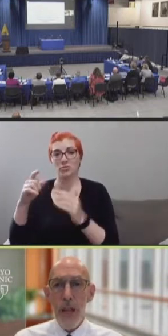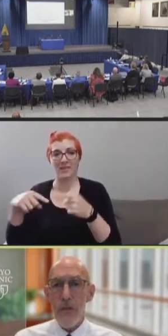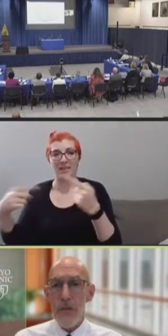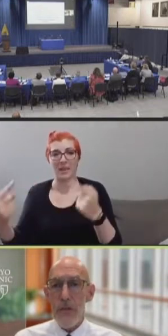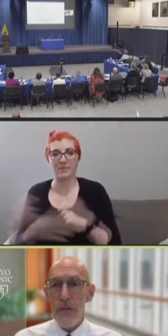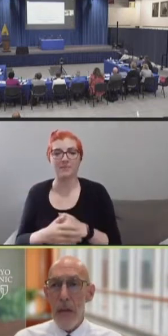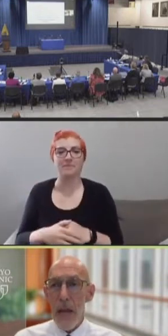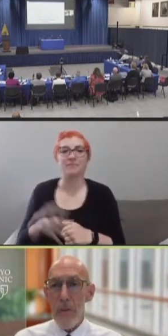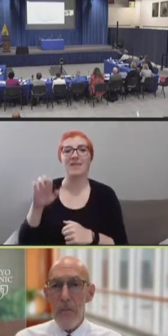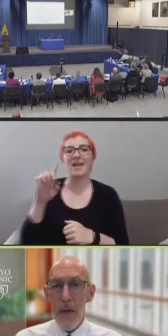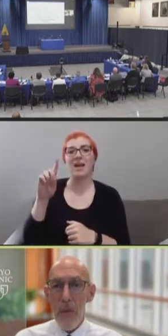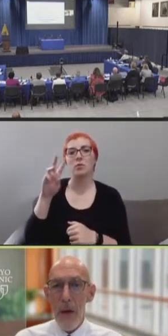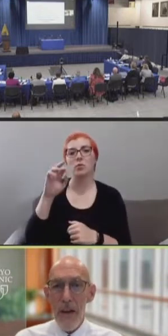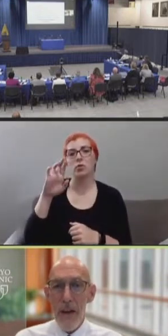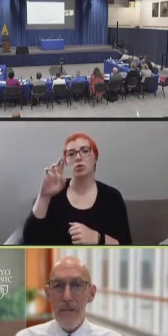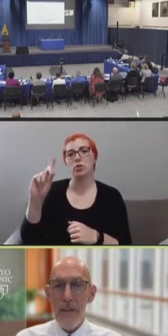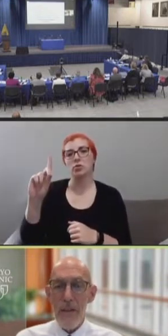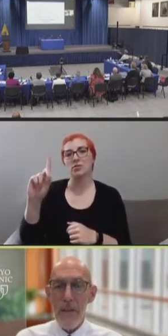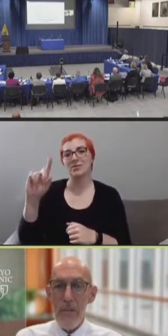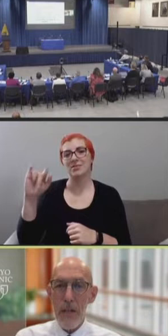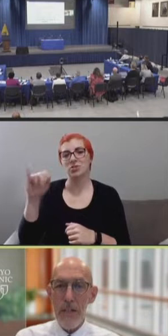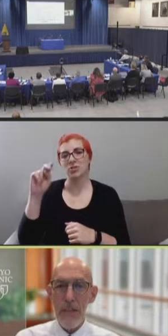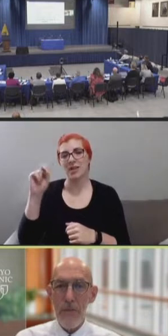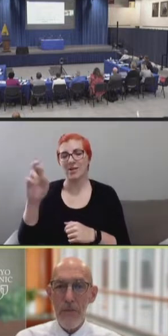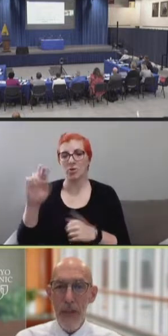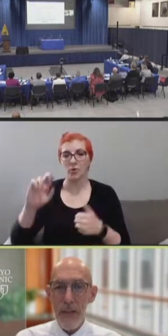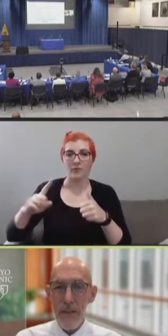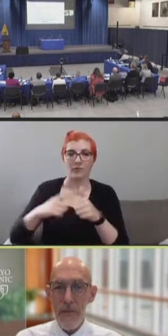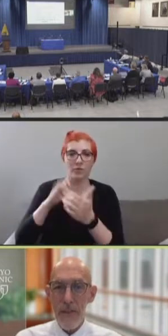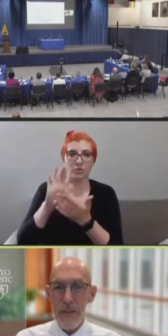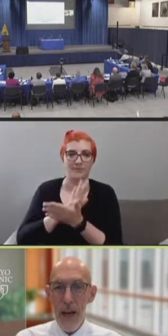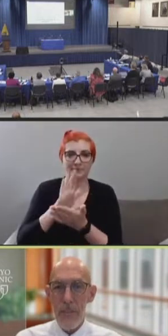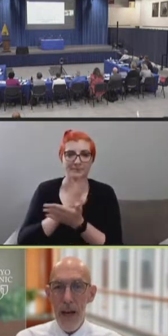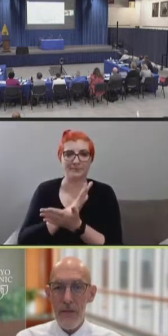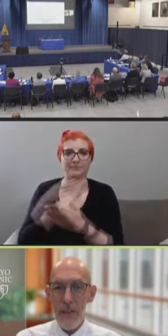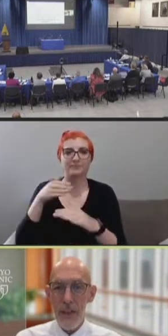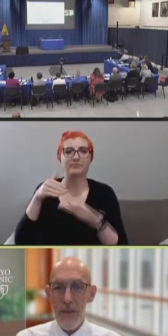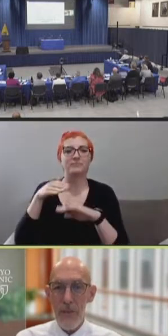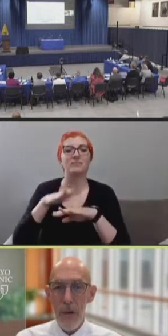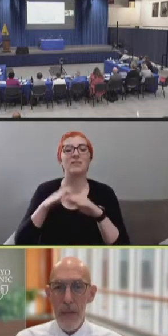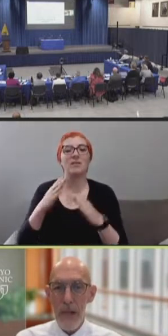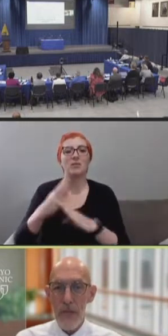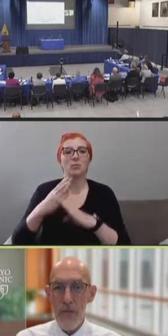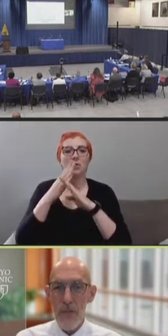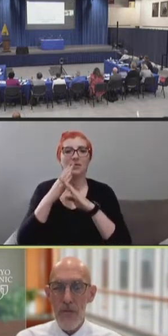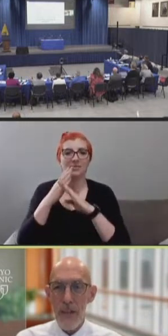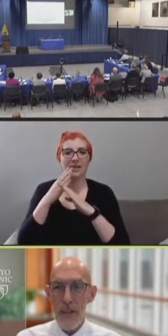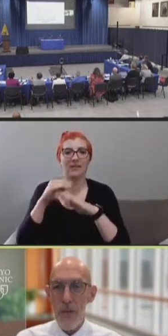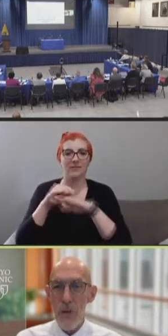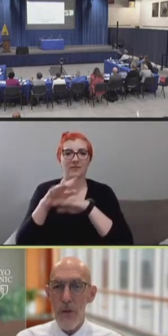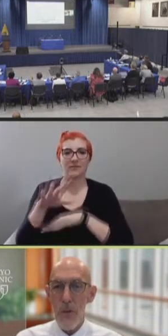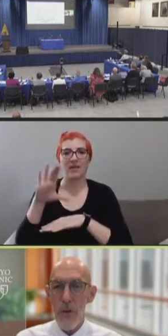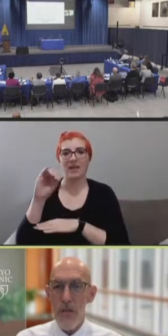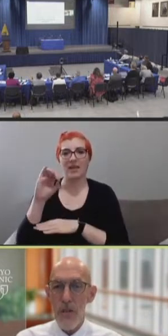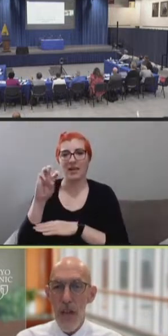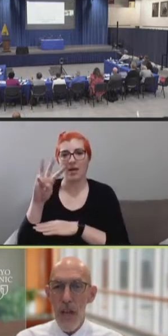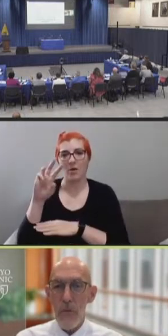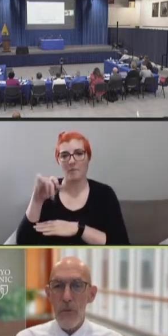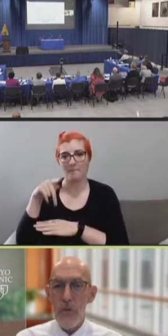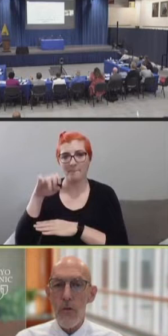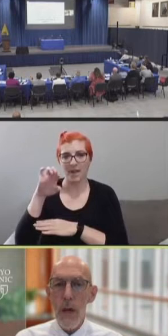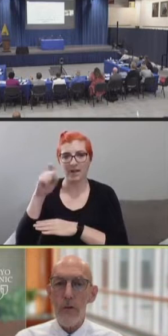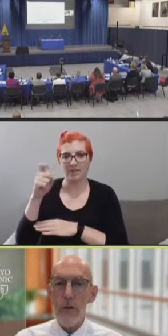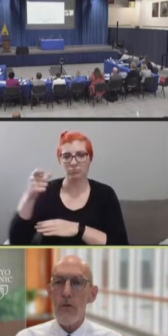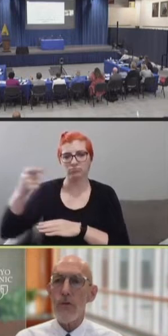Edward Jenner's first paper, by the way, on the protective effect of cowpox against smallpox was rejected with the words, "It